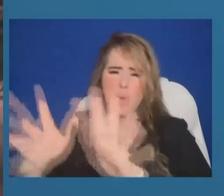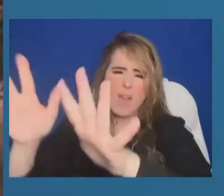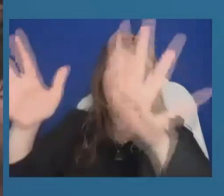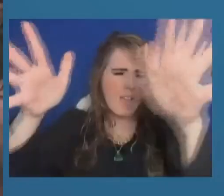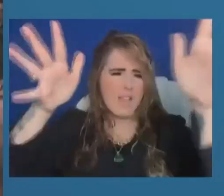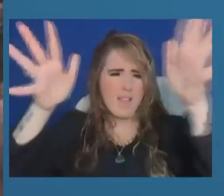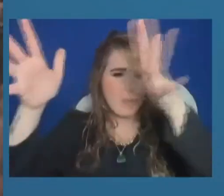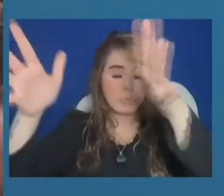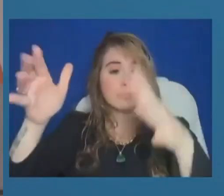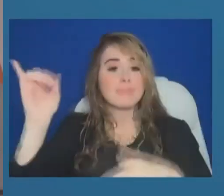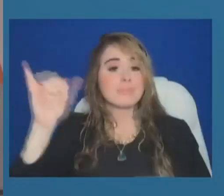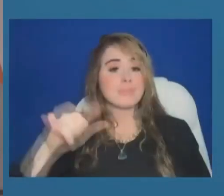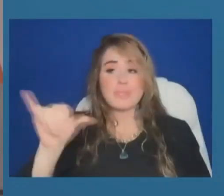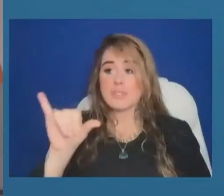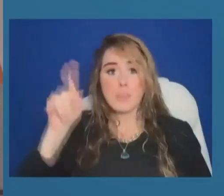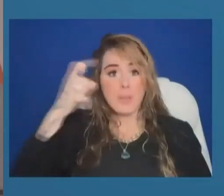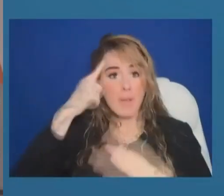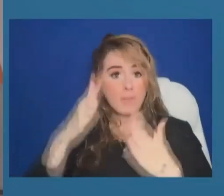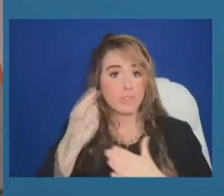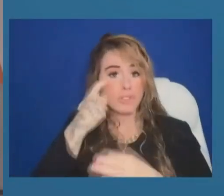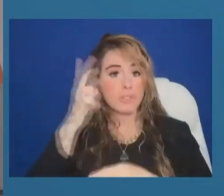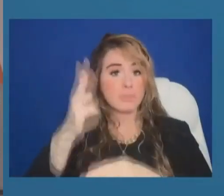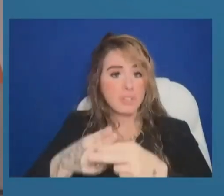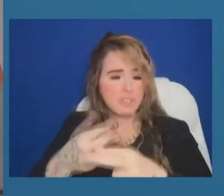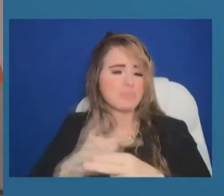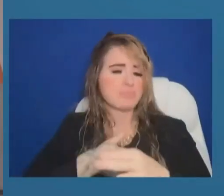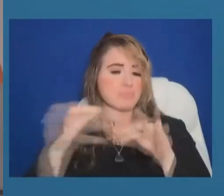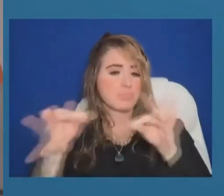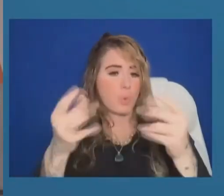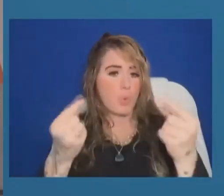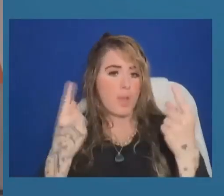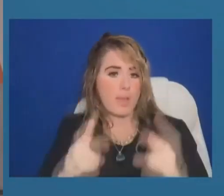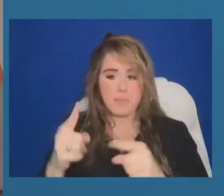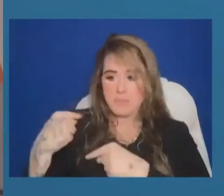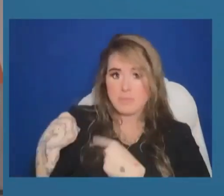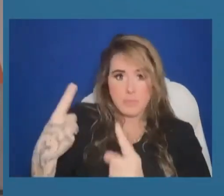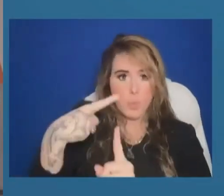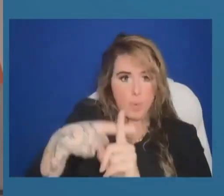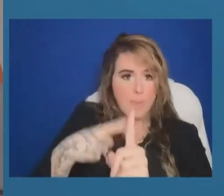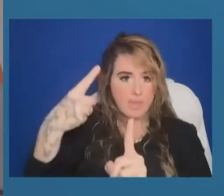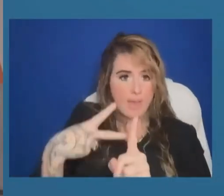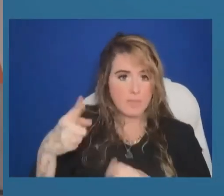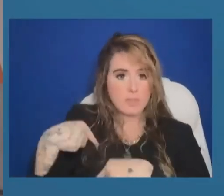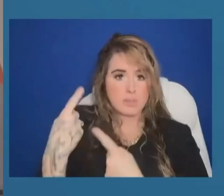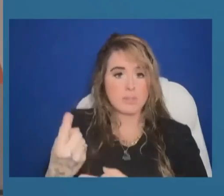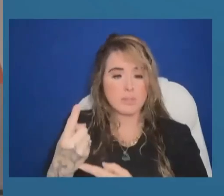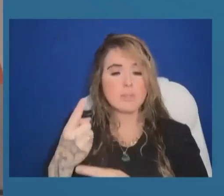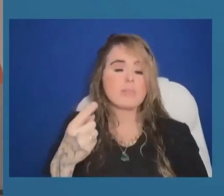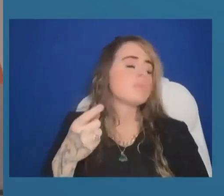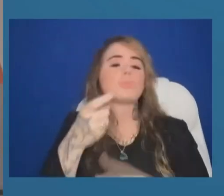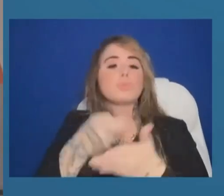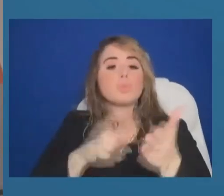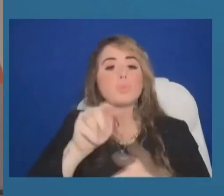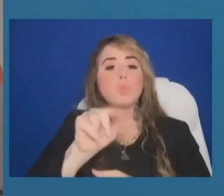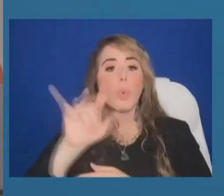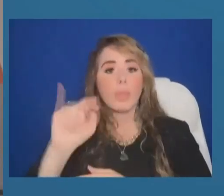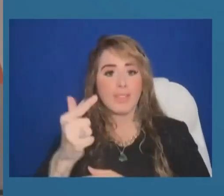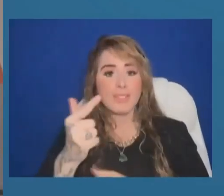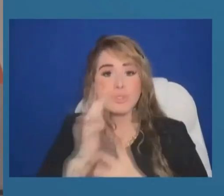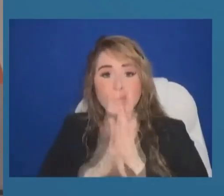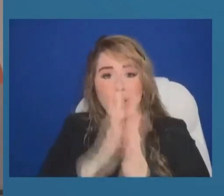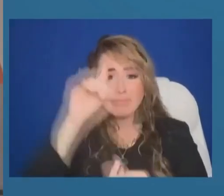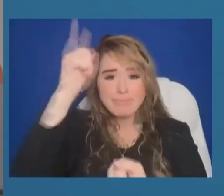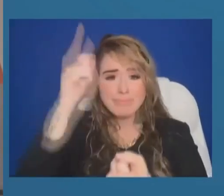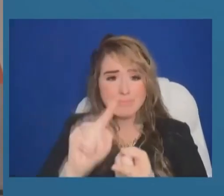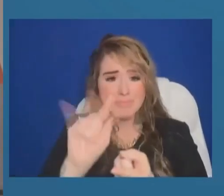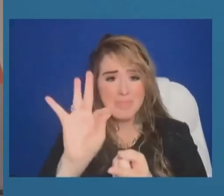as the governor said, let me just take you through what's happened in the month and a half since tolling began. Traffic was down 9% in